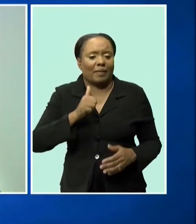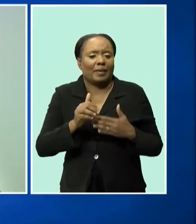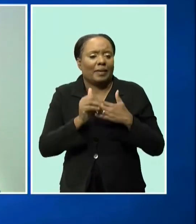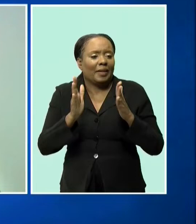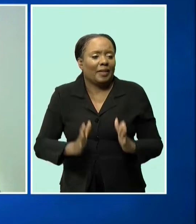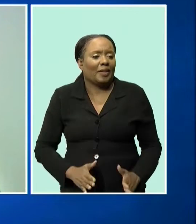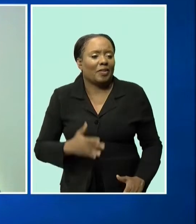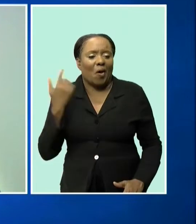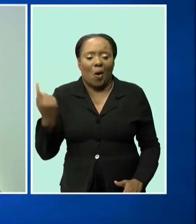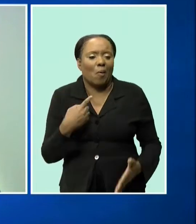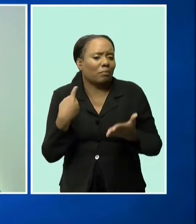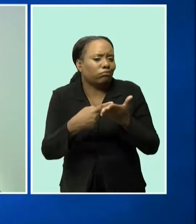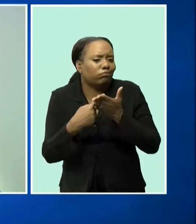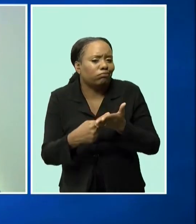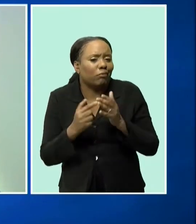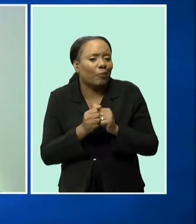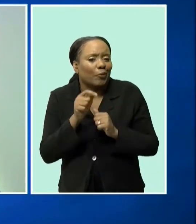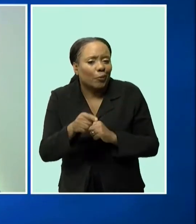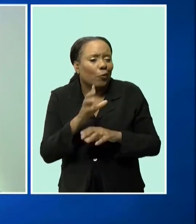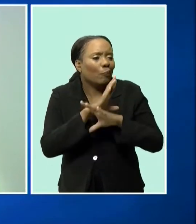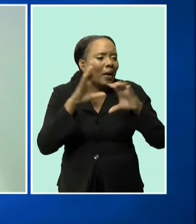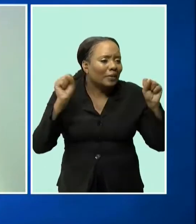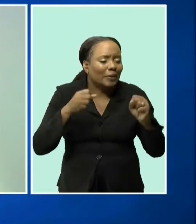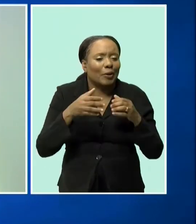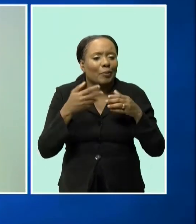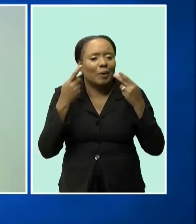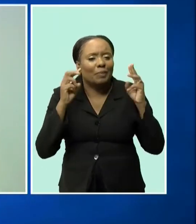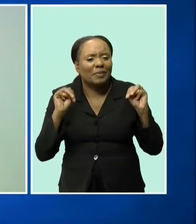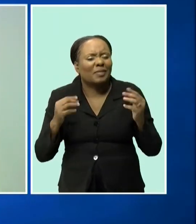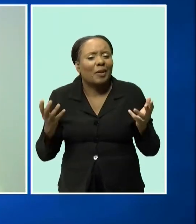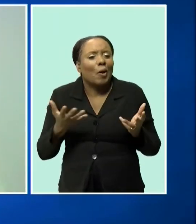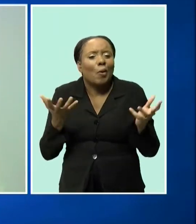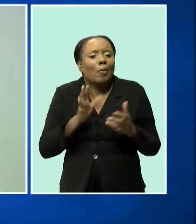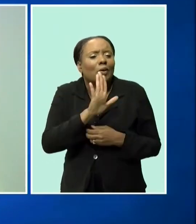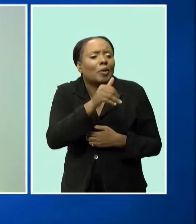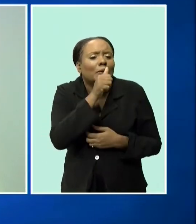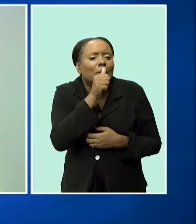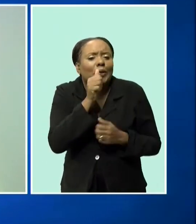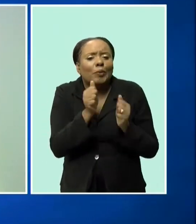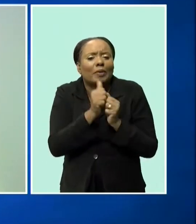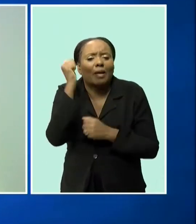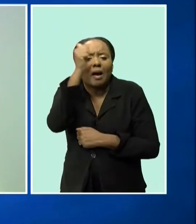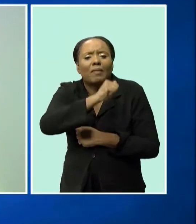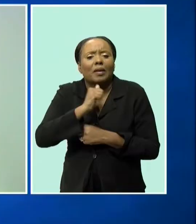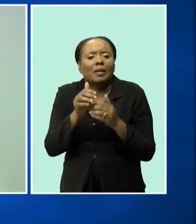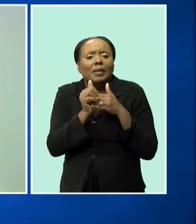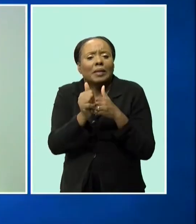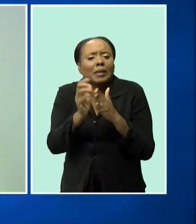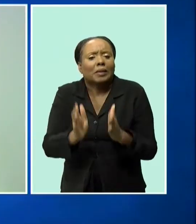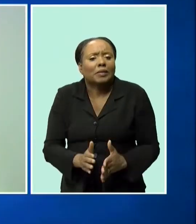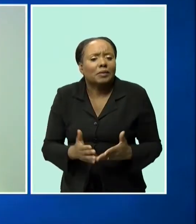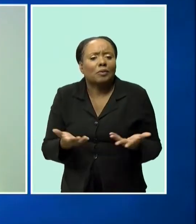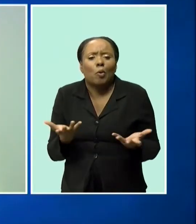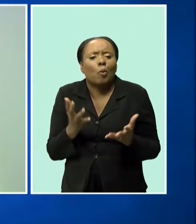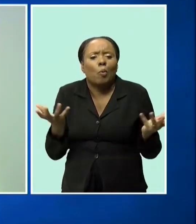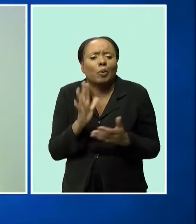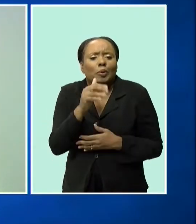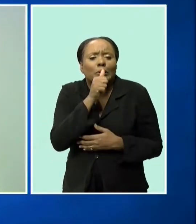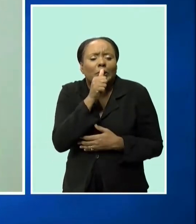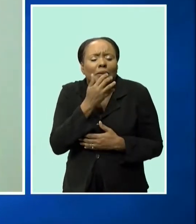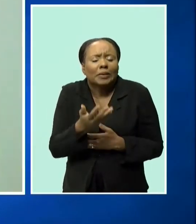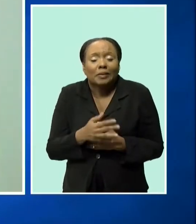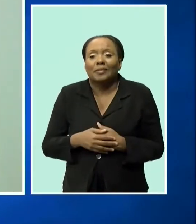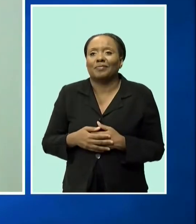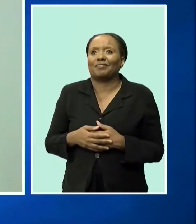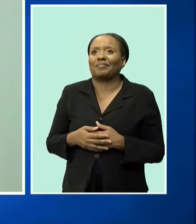Tedros to presidents and prime ministers. What's the connection, or what's your secret with African leaders? Well, the truth is,